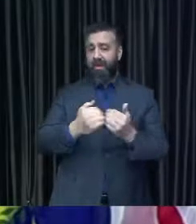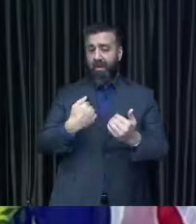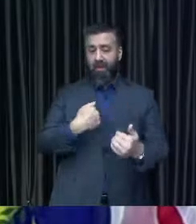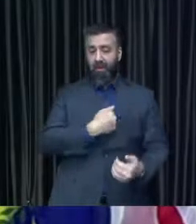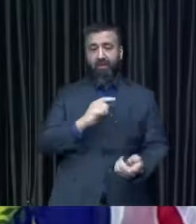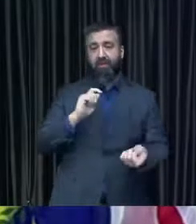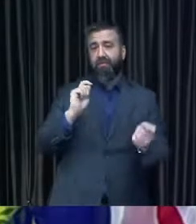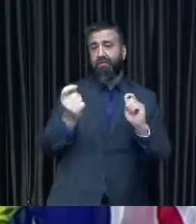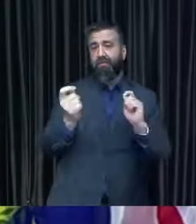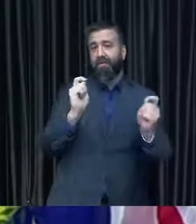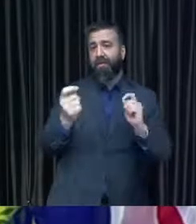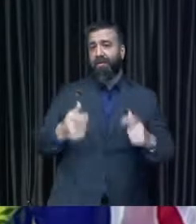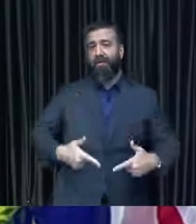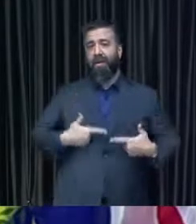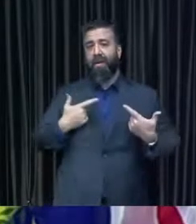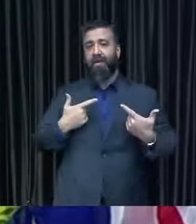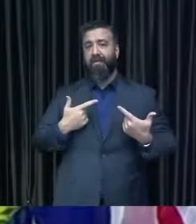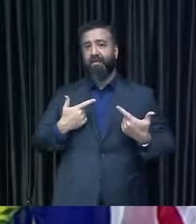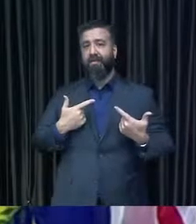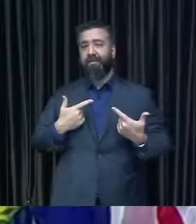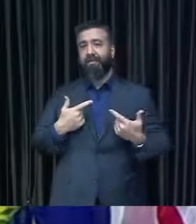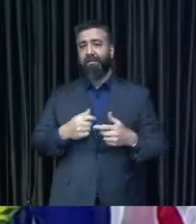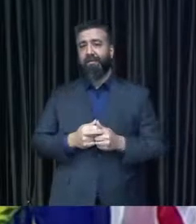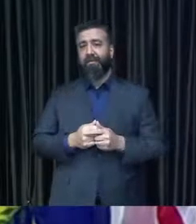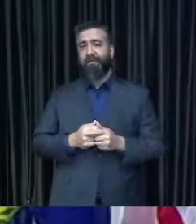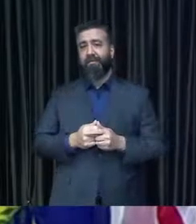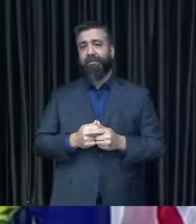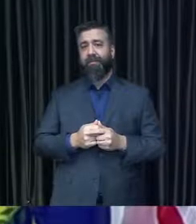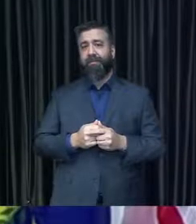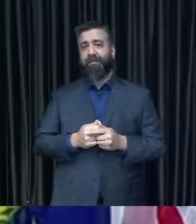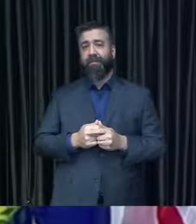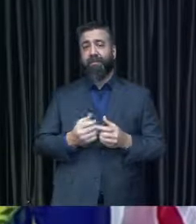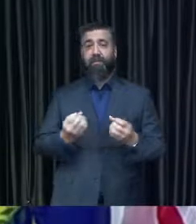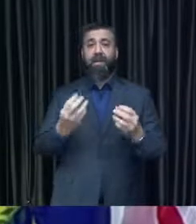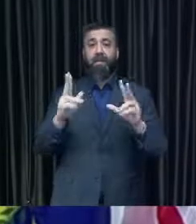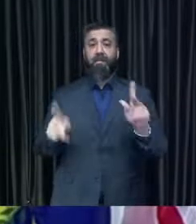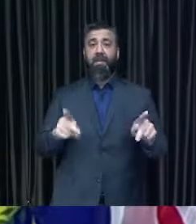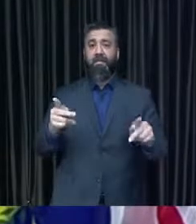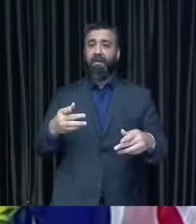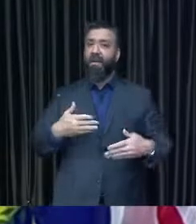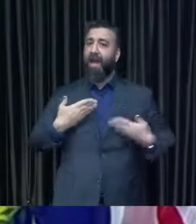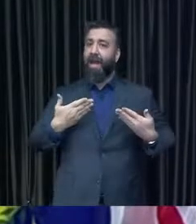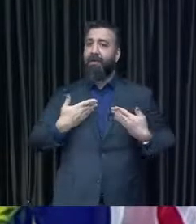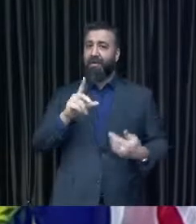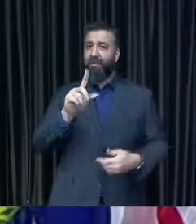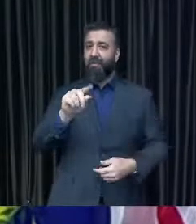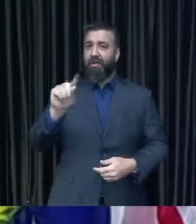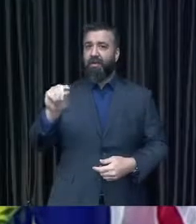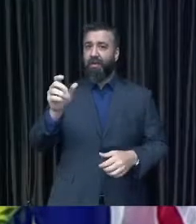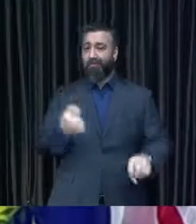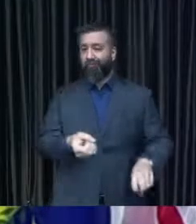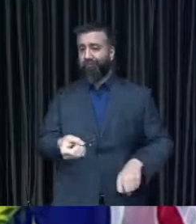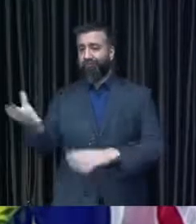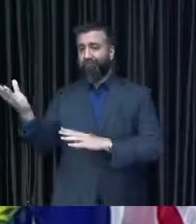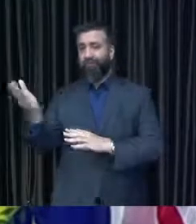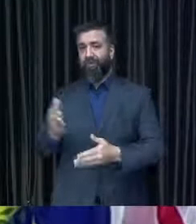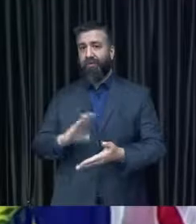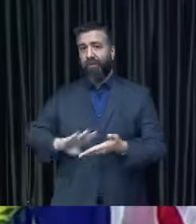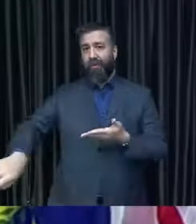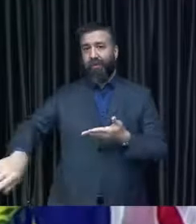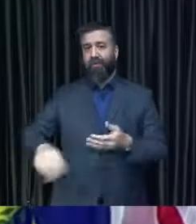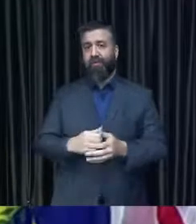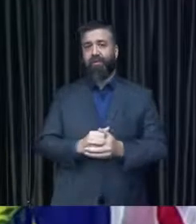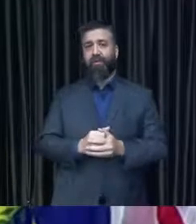an extraordinary time. Many people have indicated that they are happy to see 2020 in the rearview mirror.